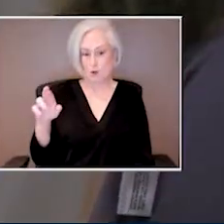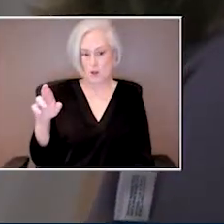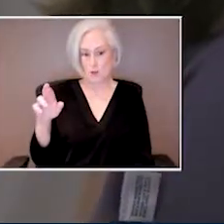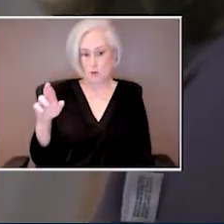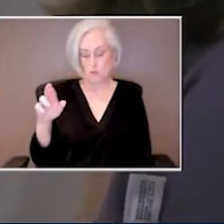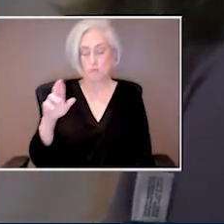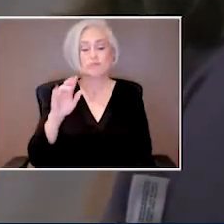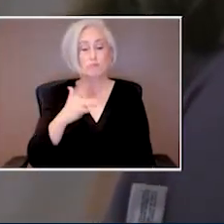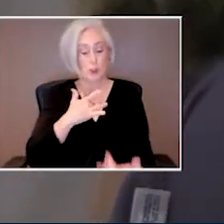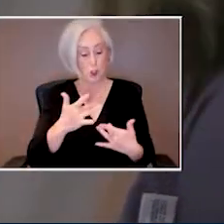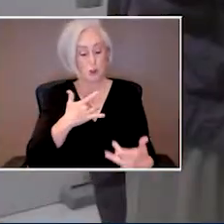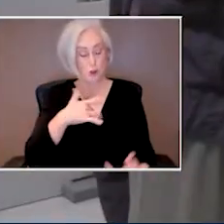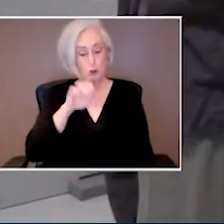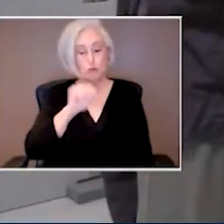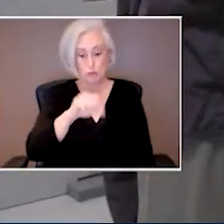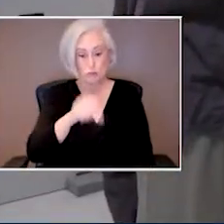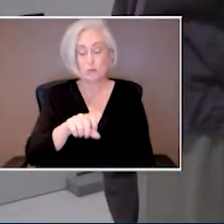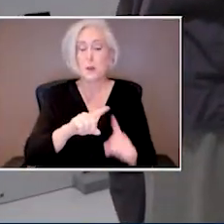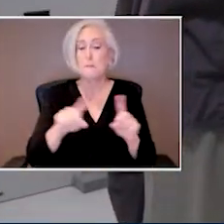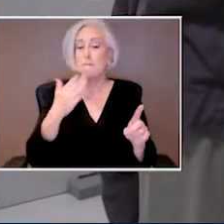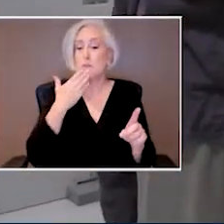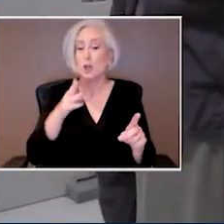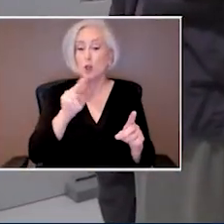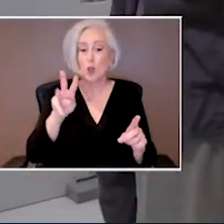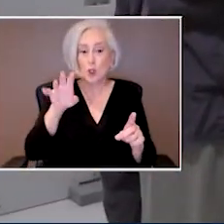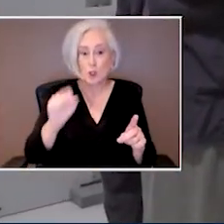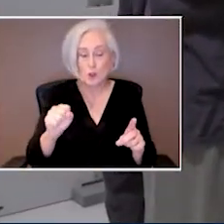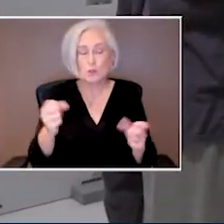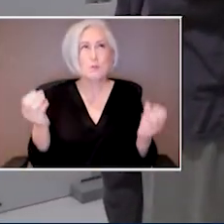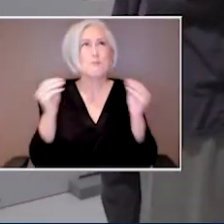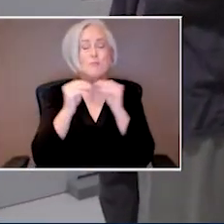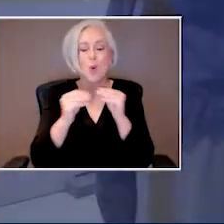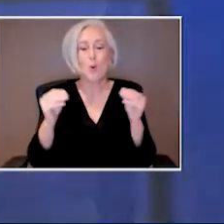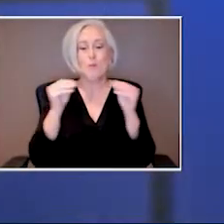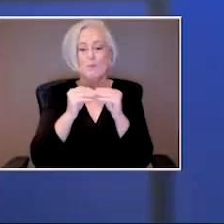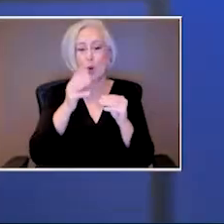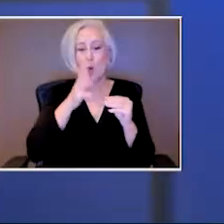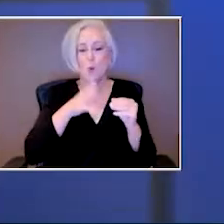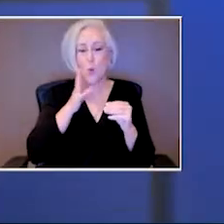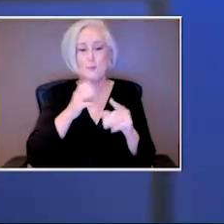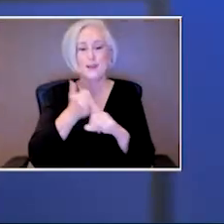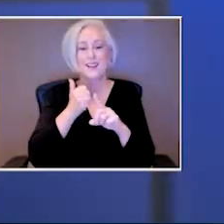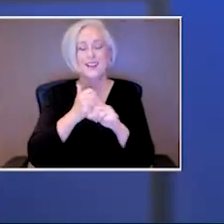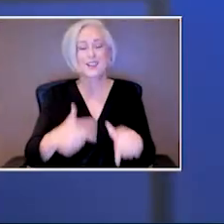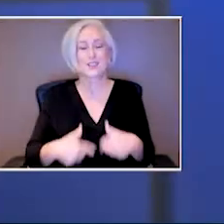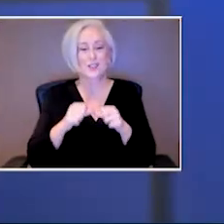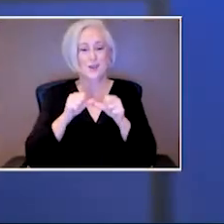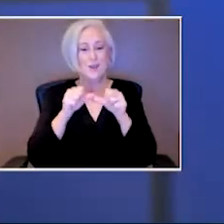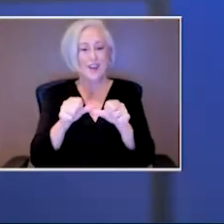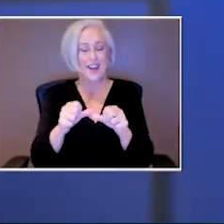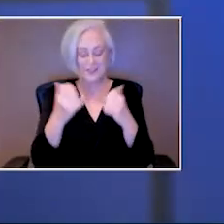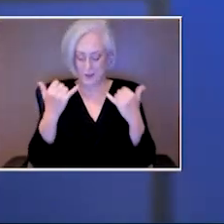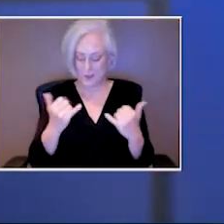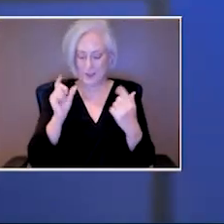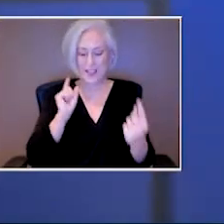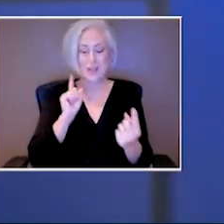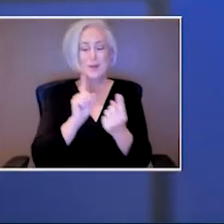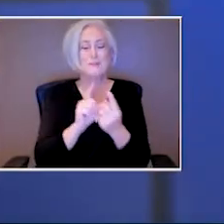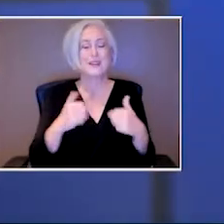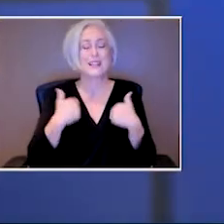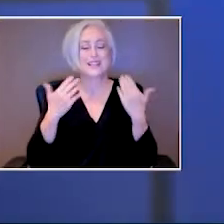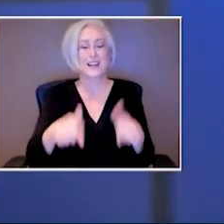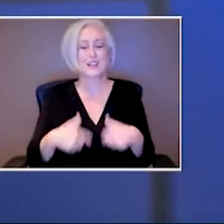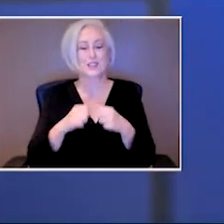news is that more women than ever are surviving breast cancer. And today we're meeting one of those young survivors. Alex Owens